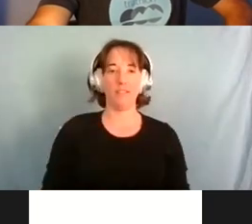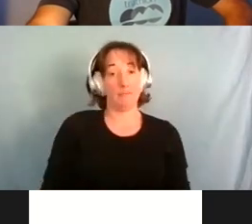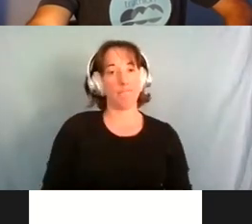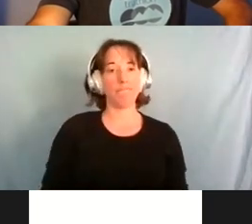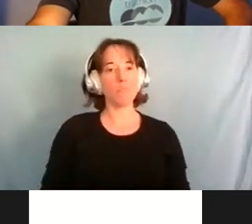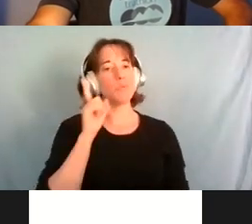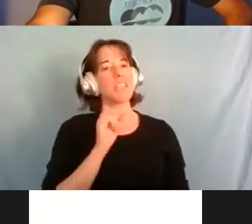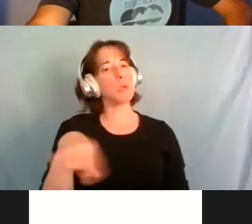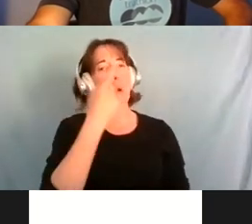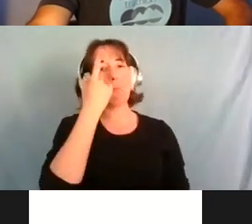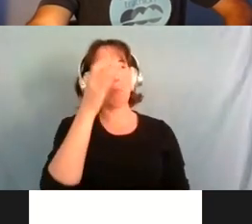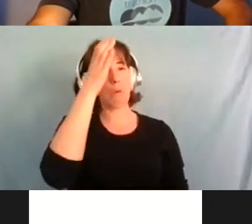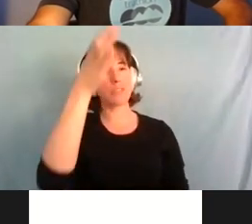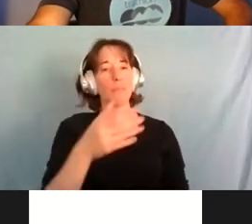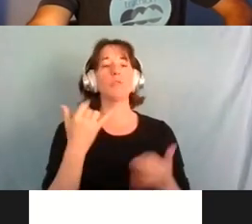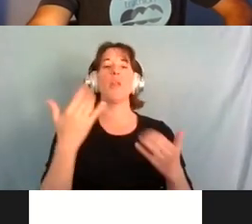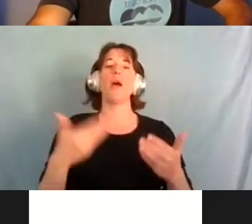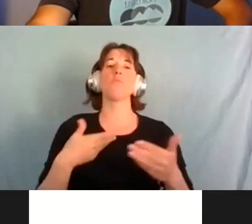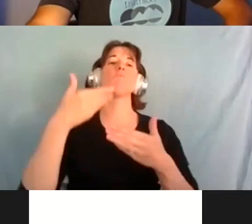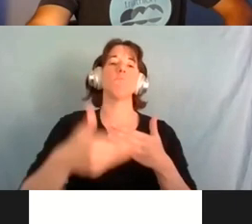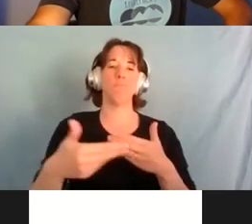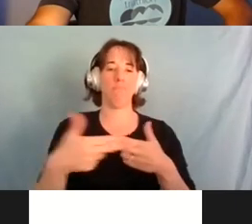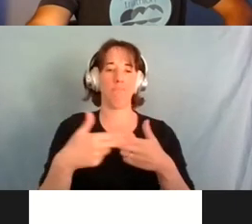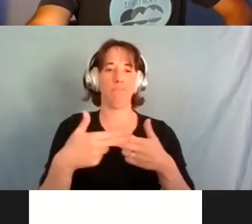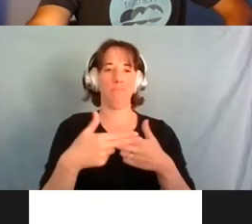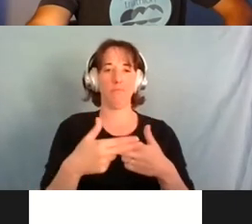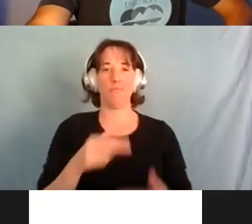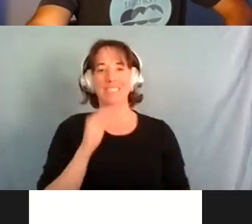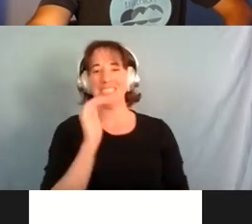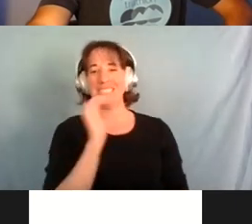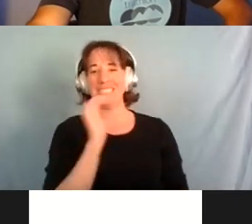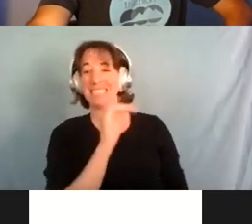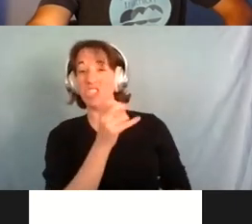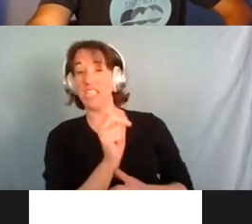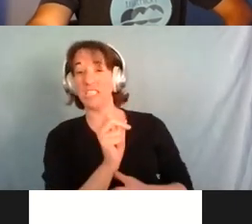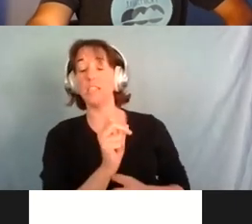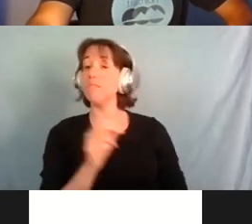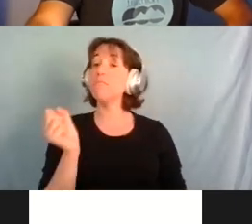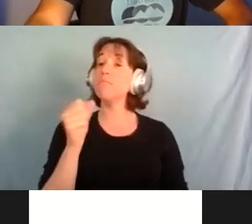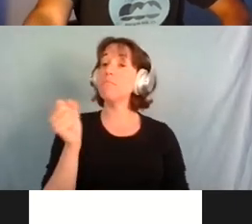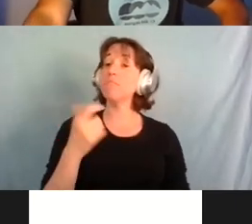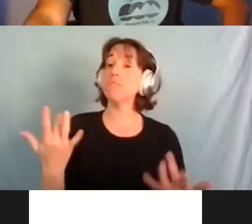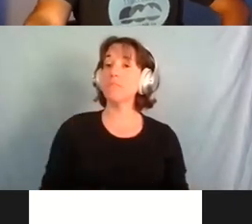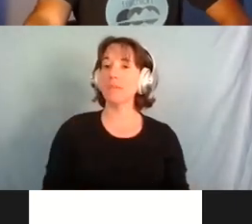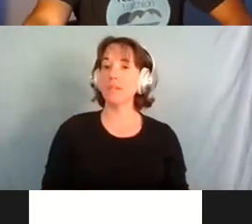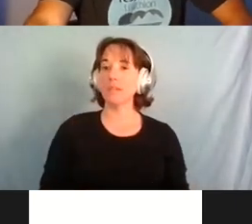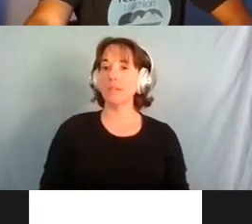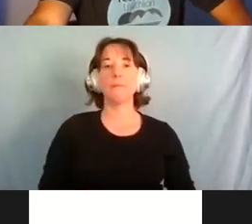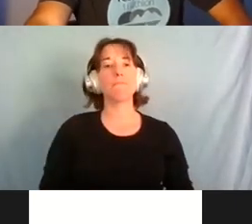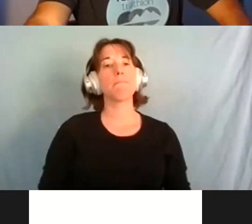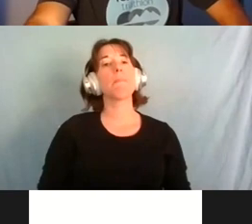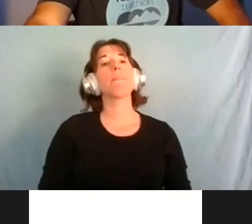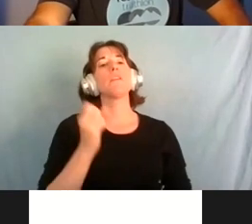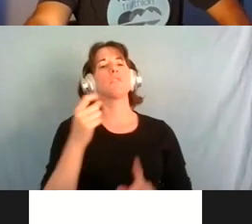it. So let's just move on to the next slide. Hey, Jason. Yes? So, like, going back to the Fortnite example, Okay.